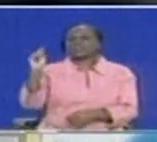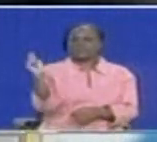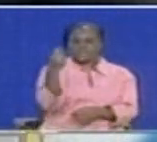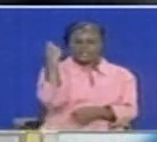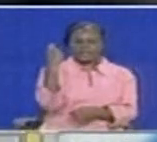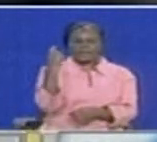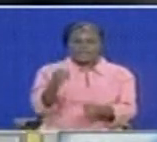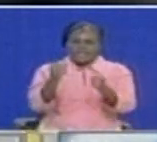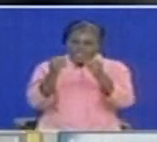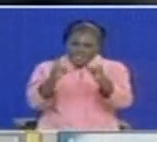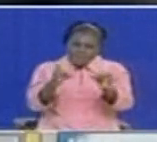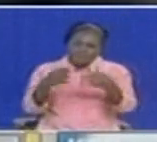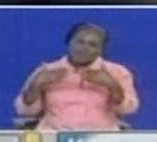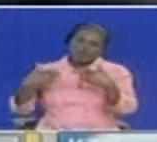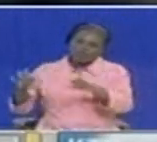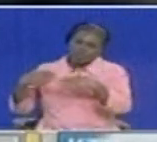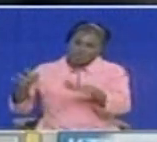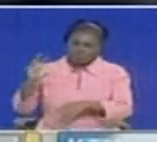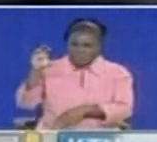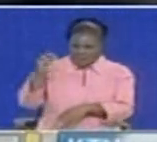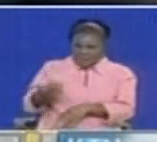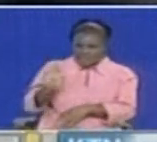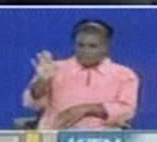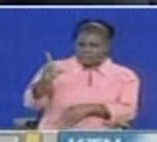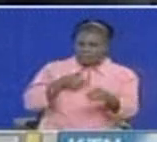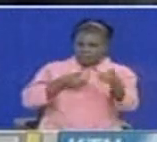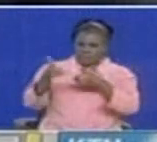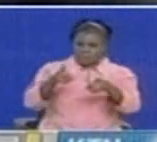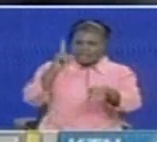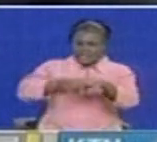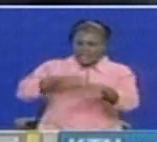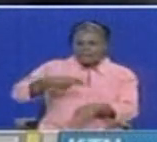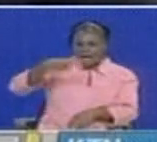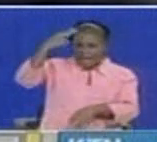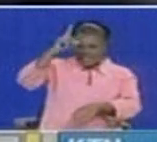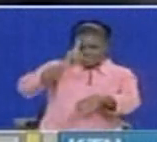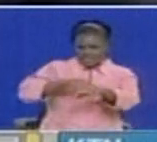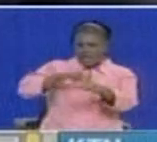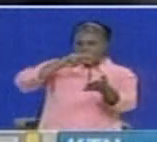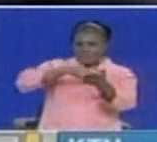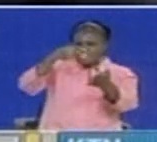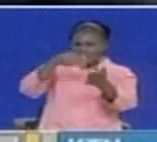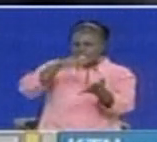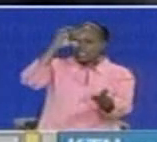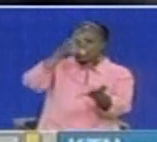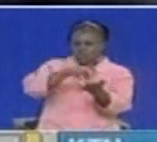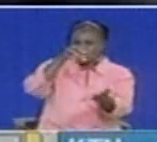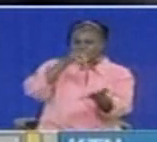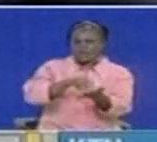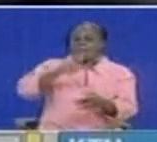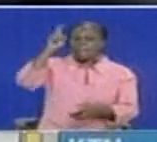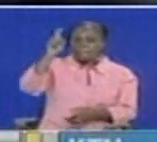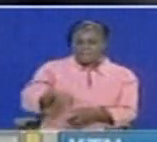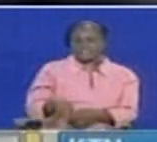If we lose that market going into the high season, then we are faced with a situation whereby we will have